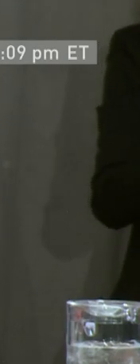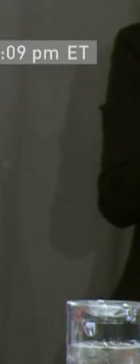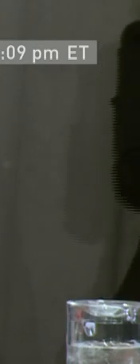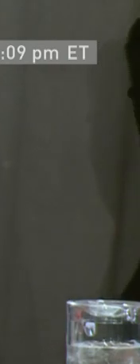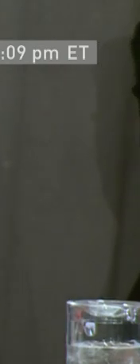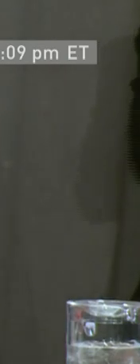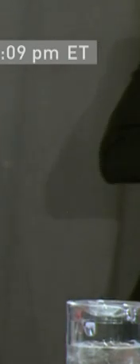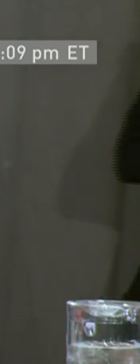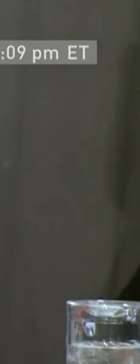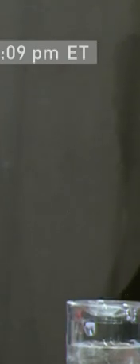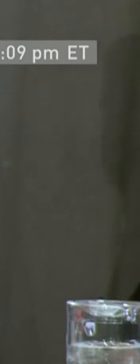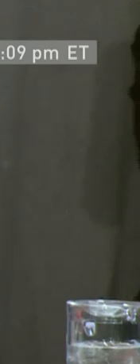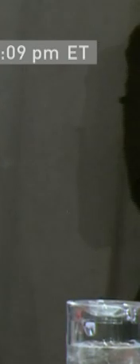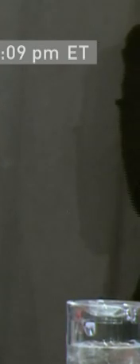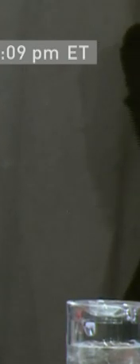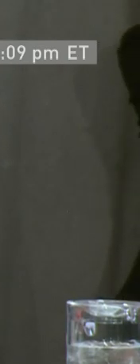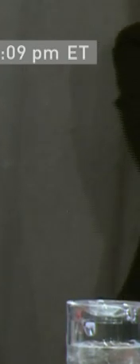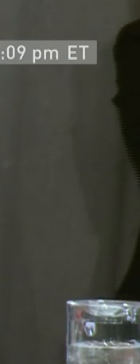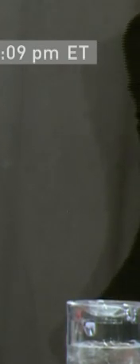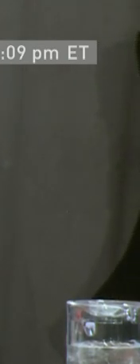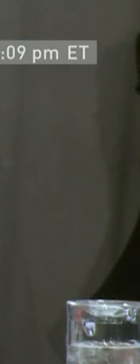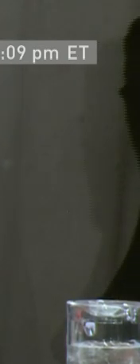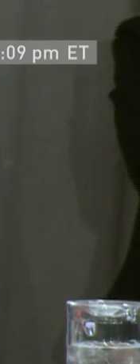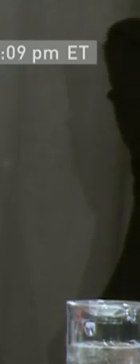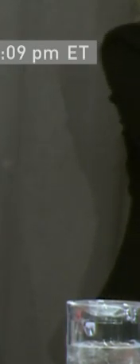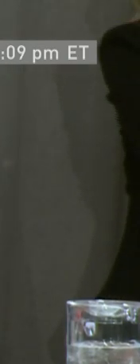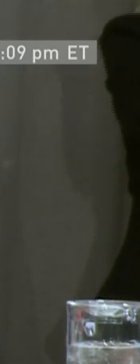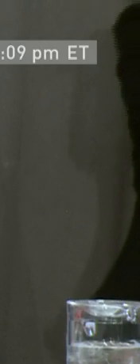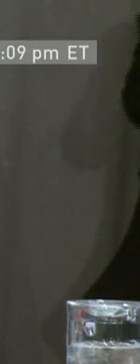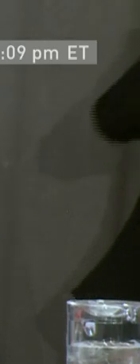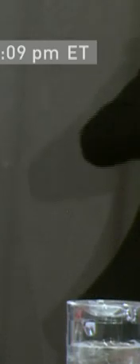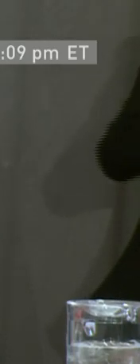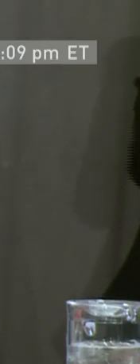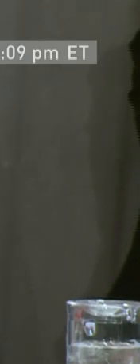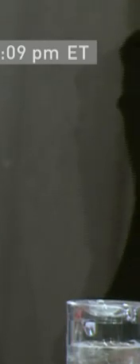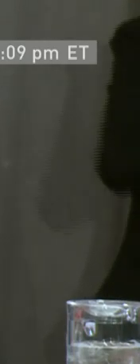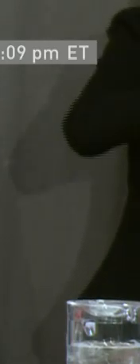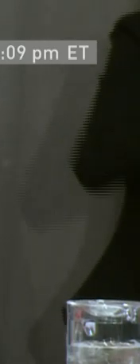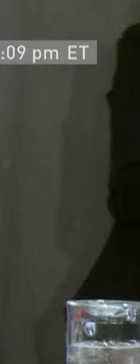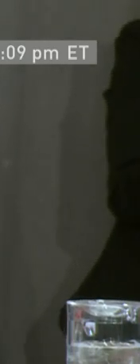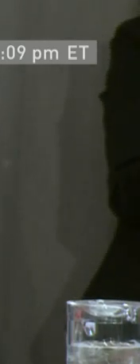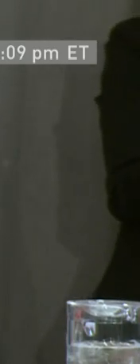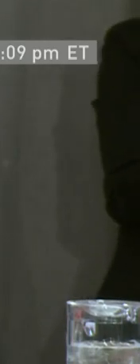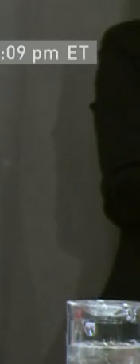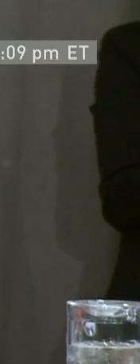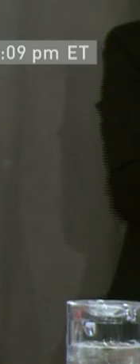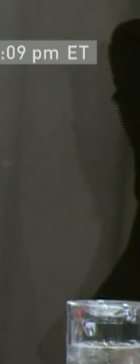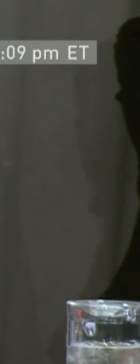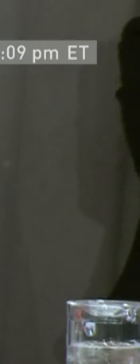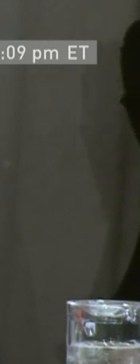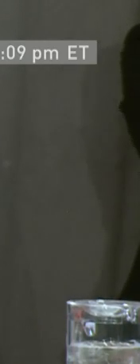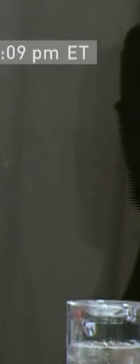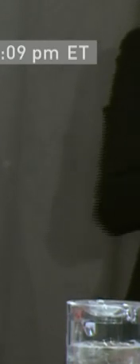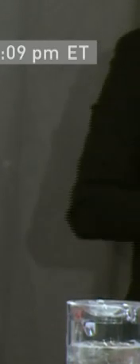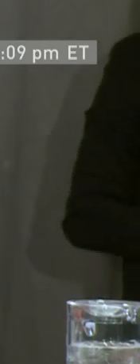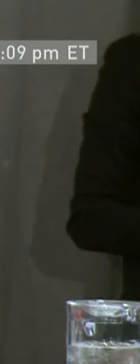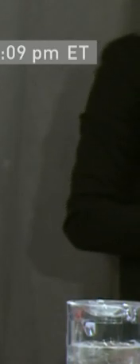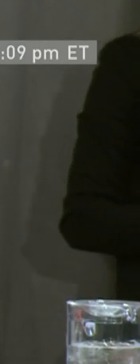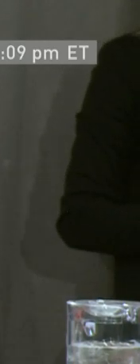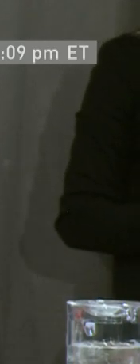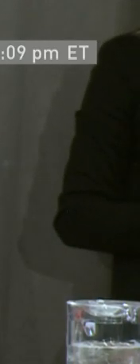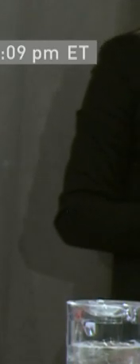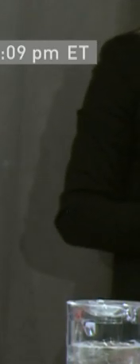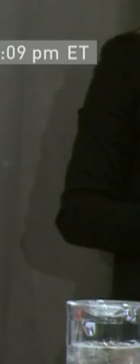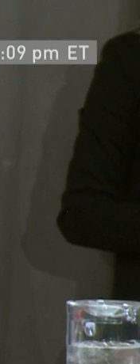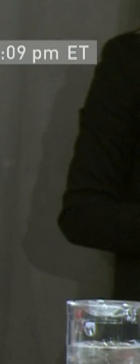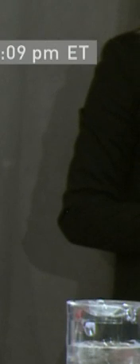actually need it, which is in a situation like this. So that back plumbing sort of